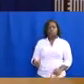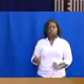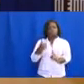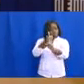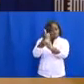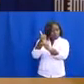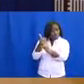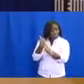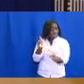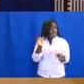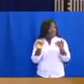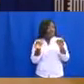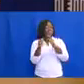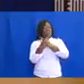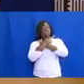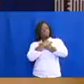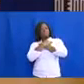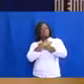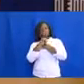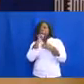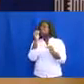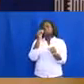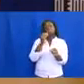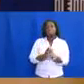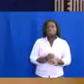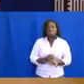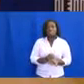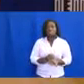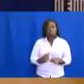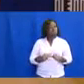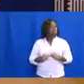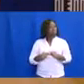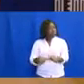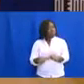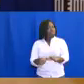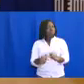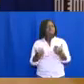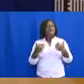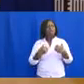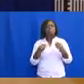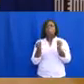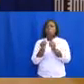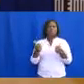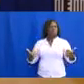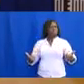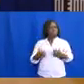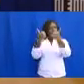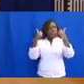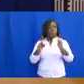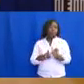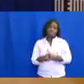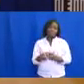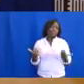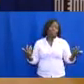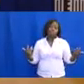If we are lax and inattentive, we will continue to have serious challenges with the virus.